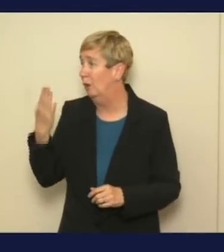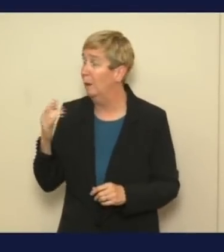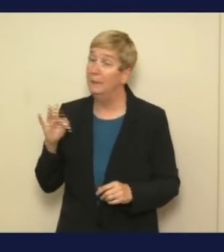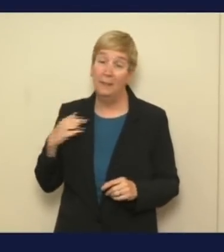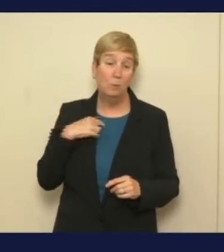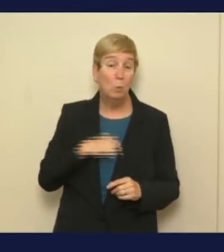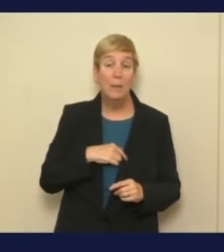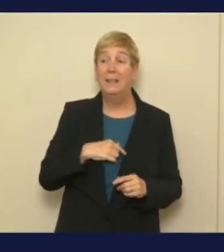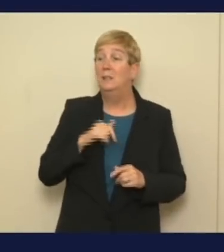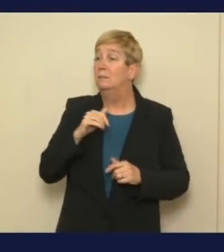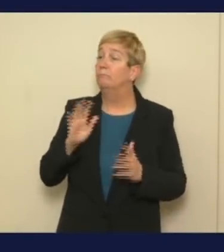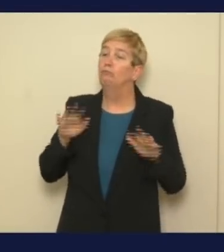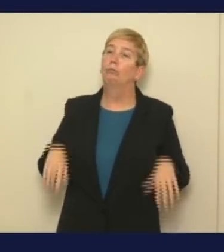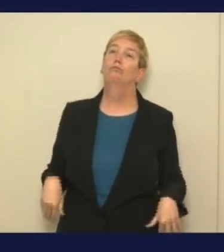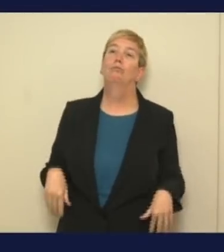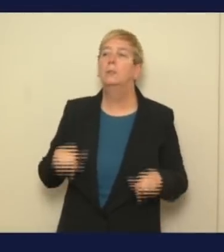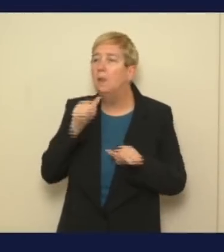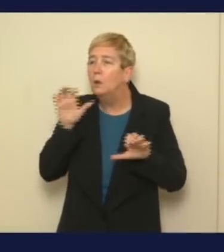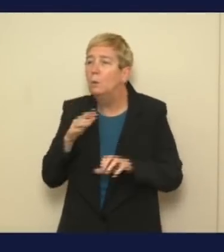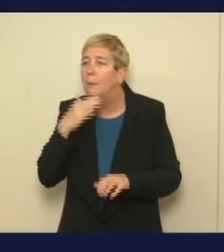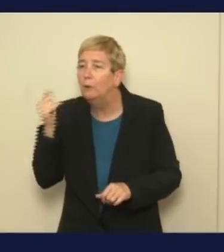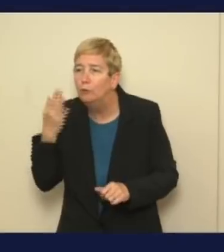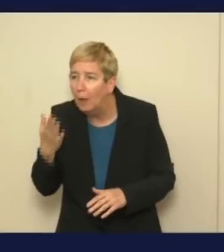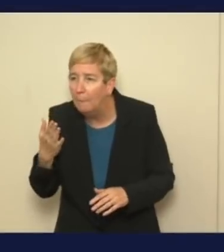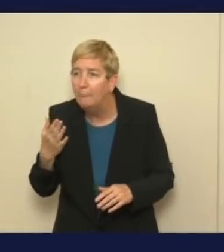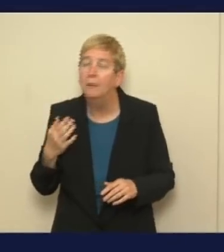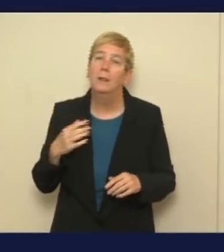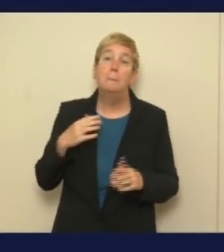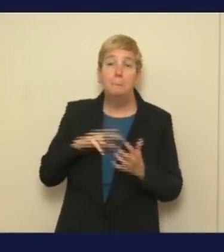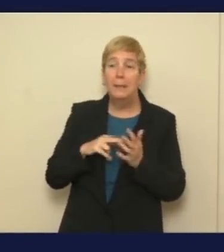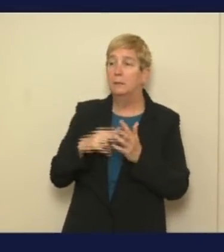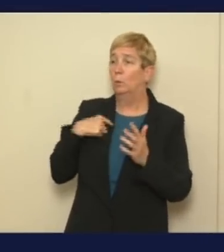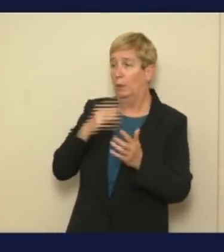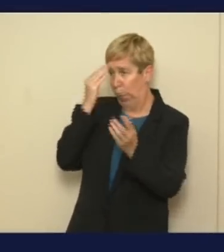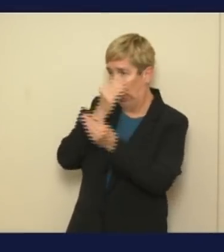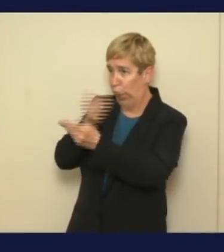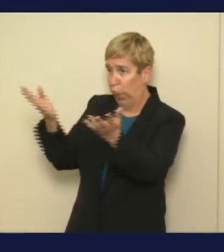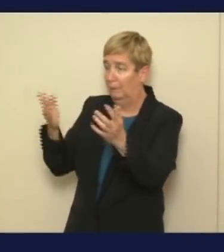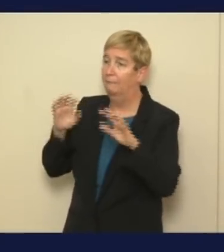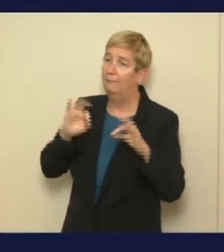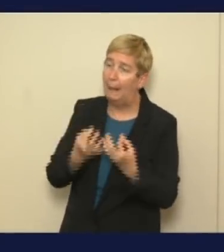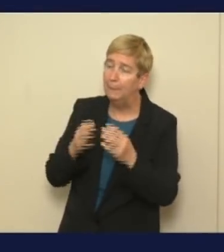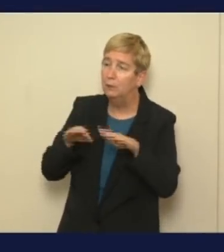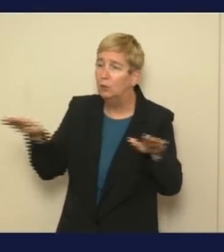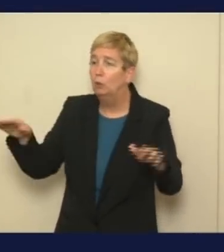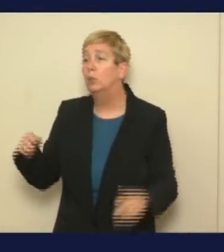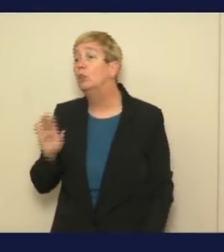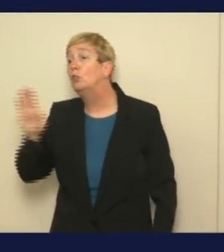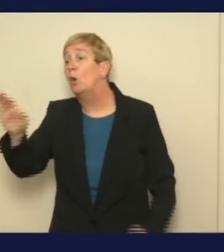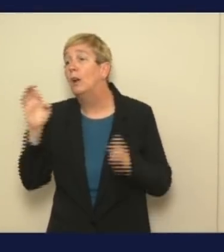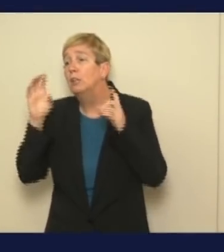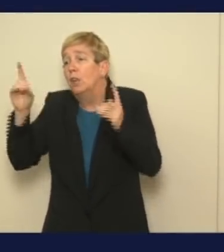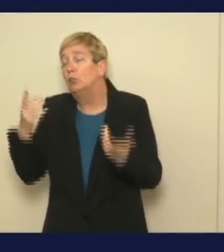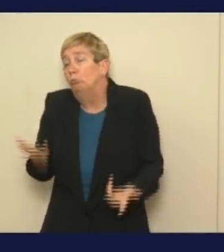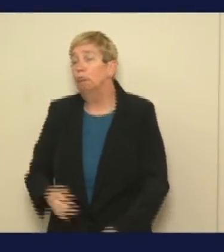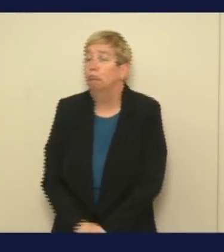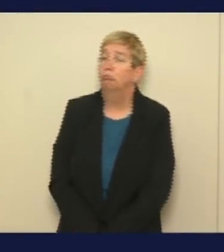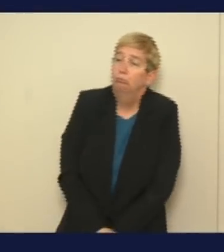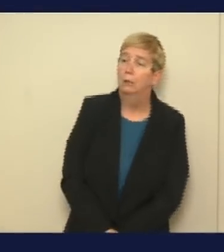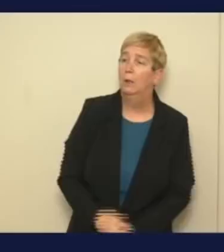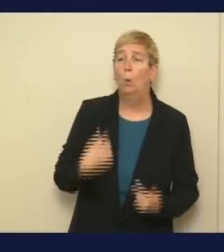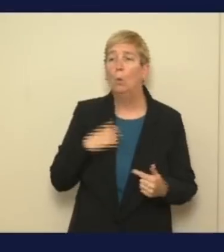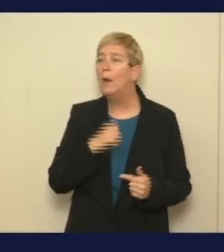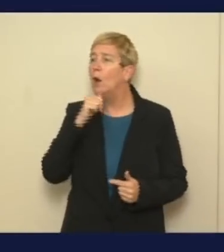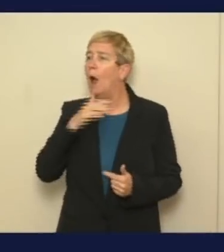basically signaling to New Mexico families and to our students that we don't care enough about their education to do a better